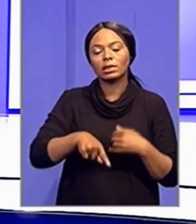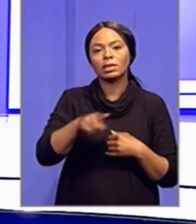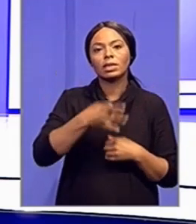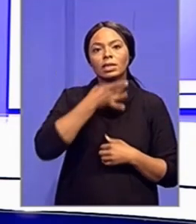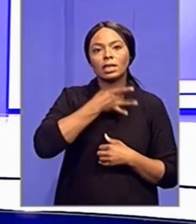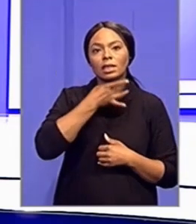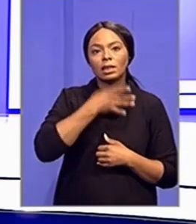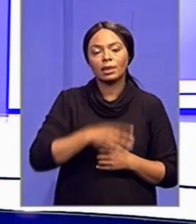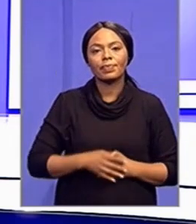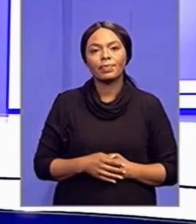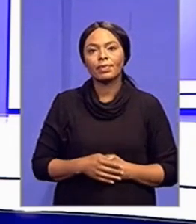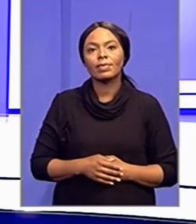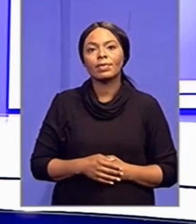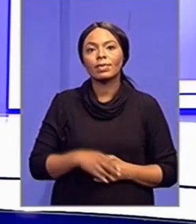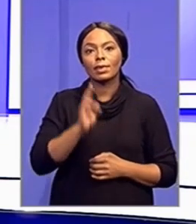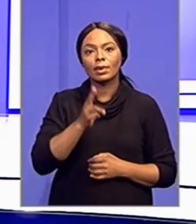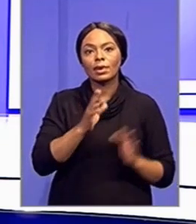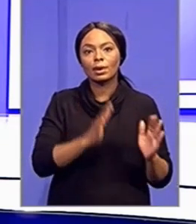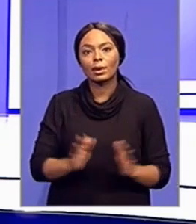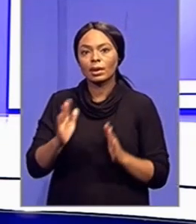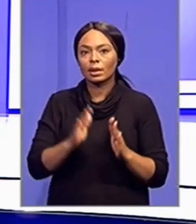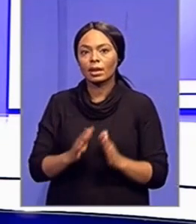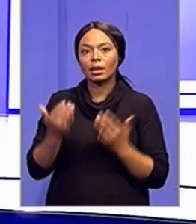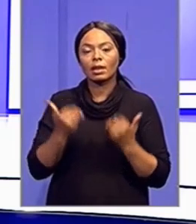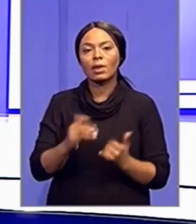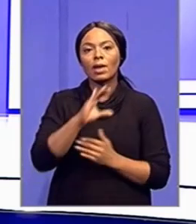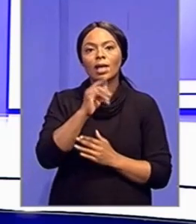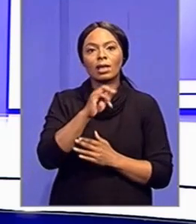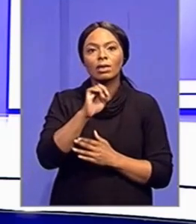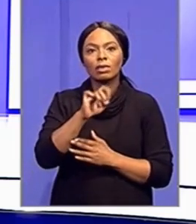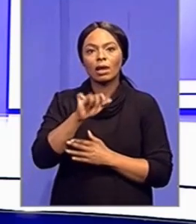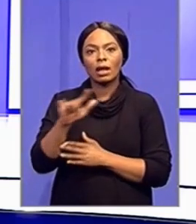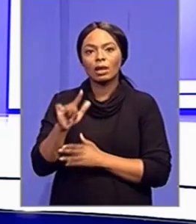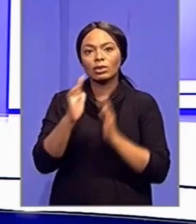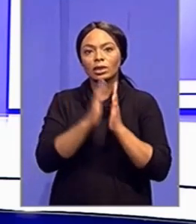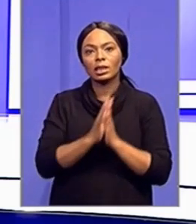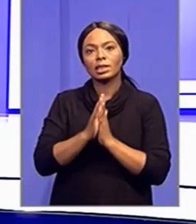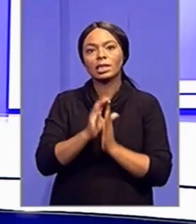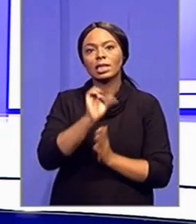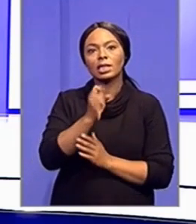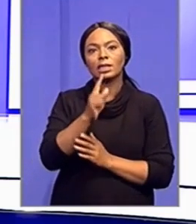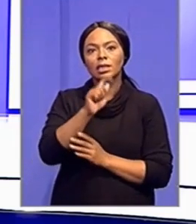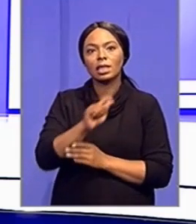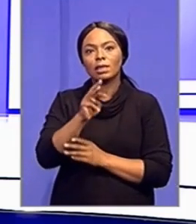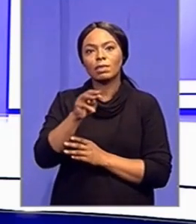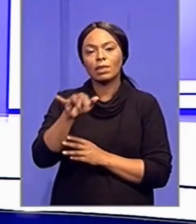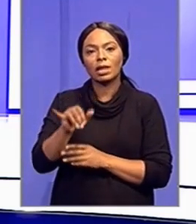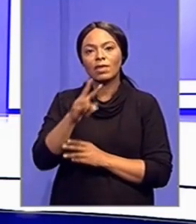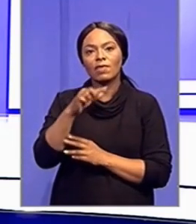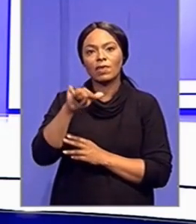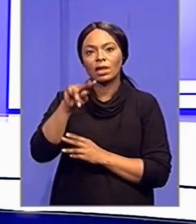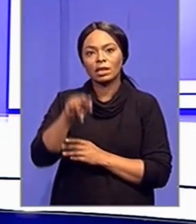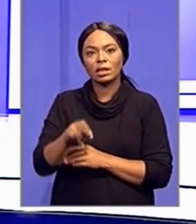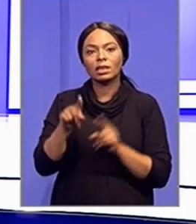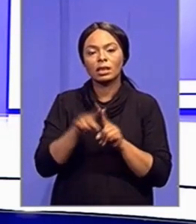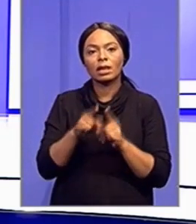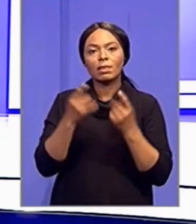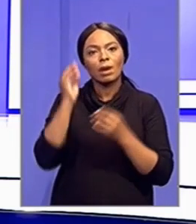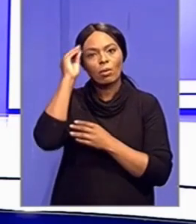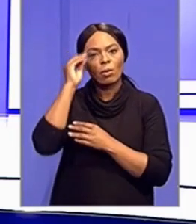le lengwe mošomo wa go hlokiša tikologo ya Cathedral Church of St. Mary the Virgin ka ya bogareng le Johannesburg, bjale ka karolo